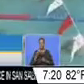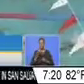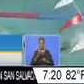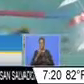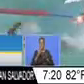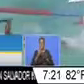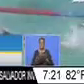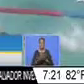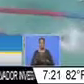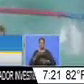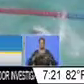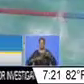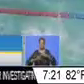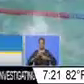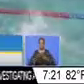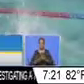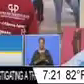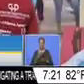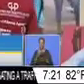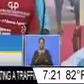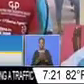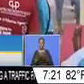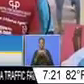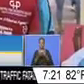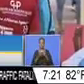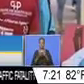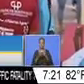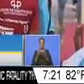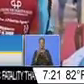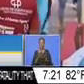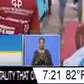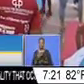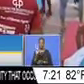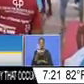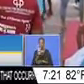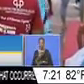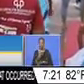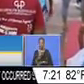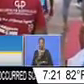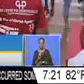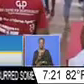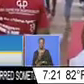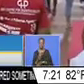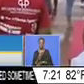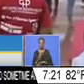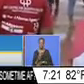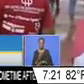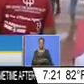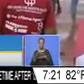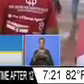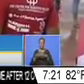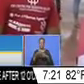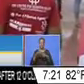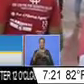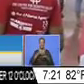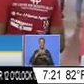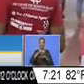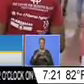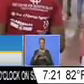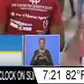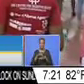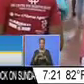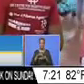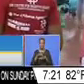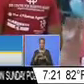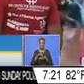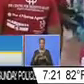was a good meet, good weather. Getting so close to nationals, a lot of the younger ones were aiming to qualify, make